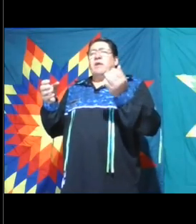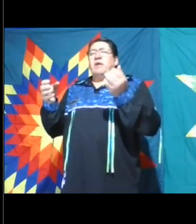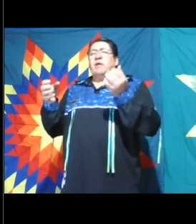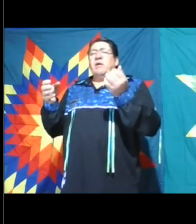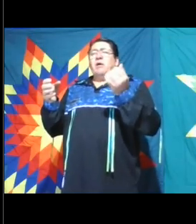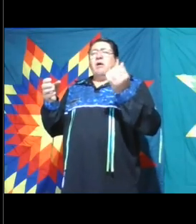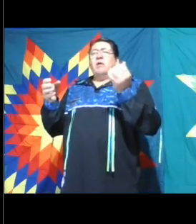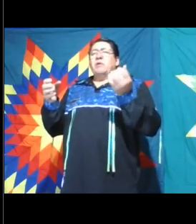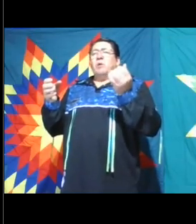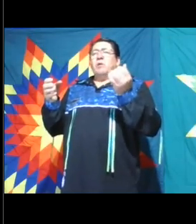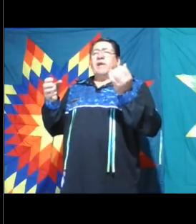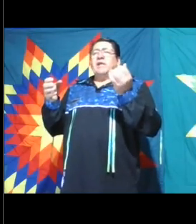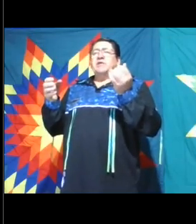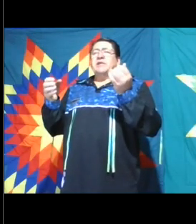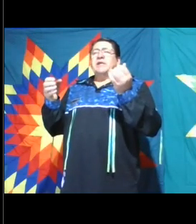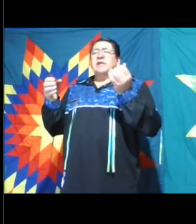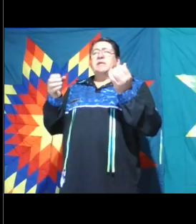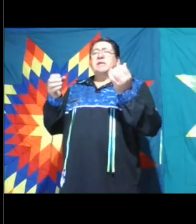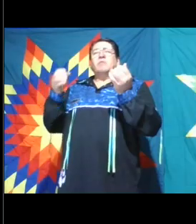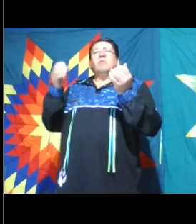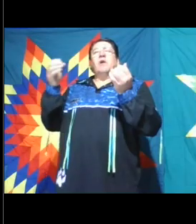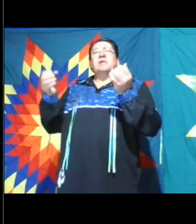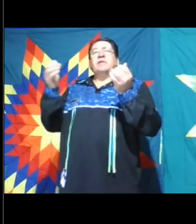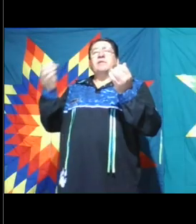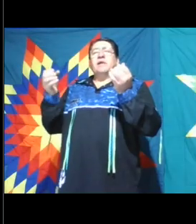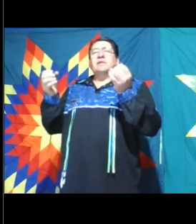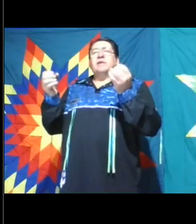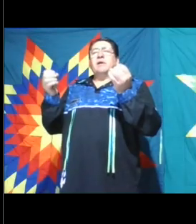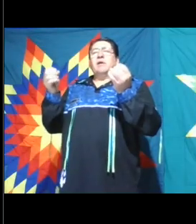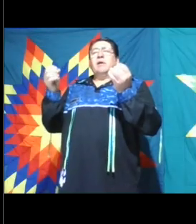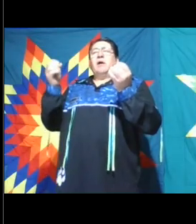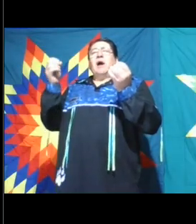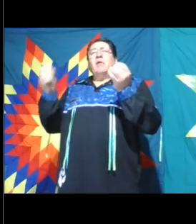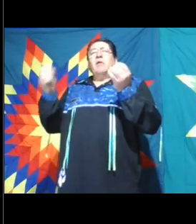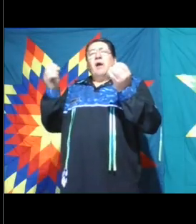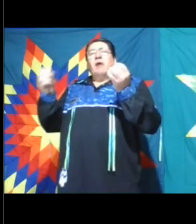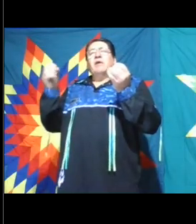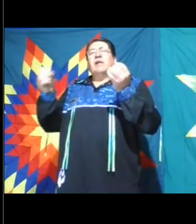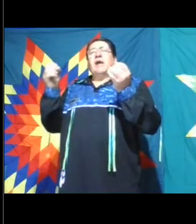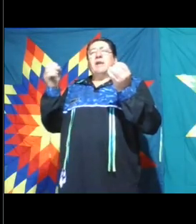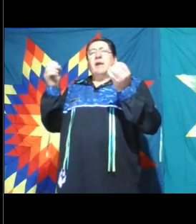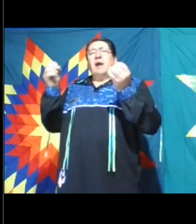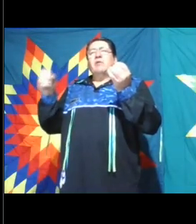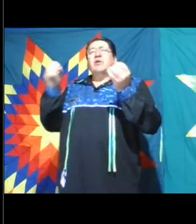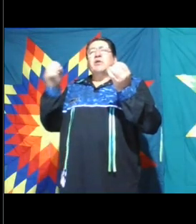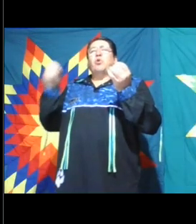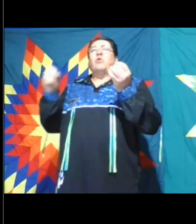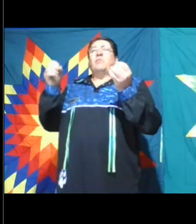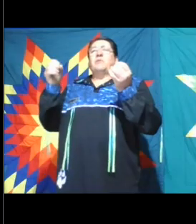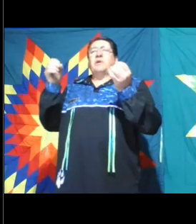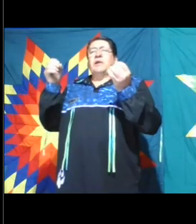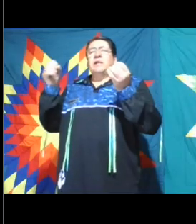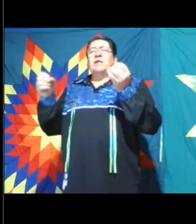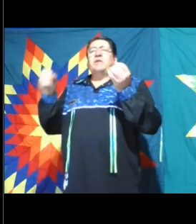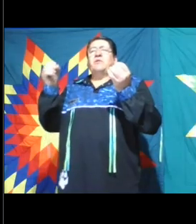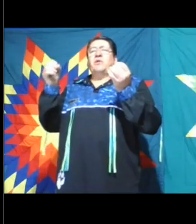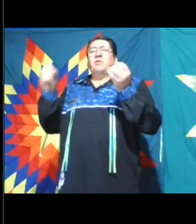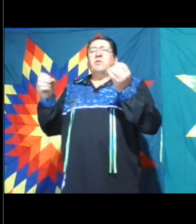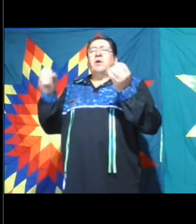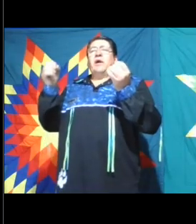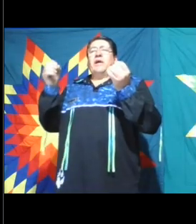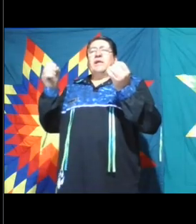with all the qualifications needed. So what skill sets, how can your programs